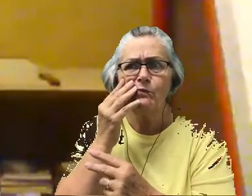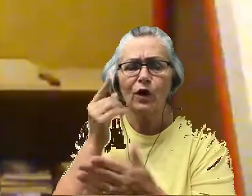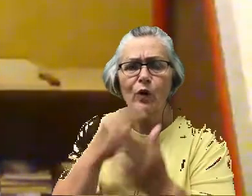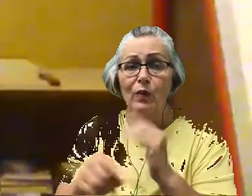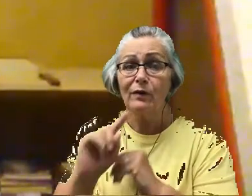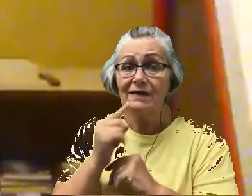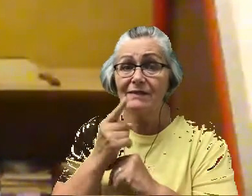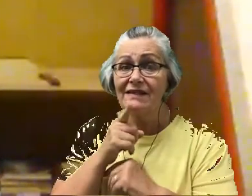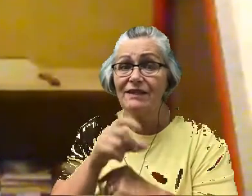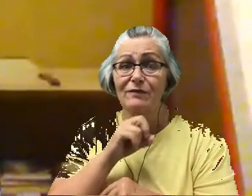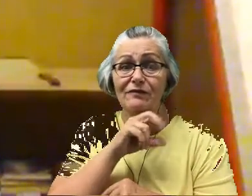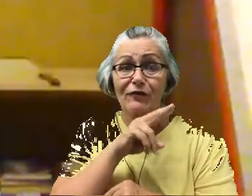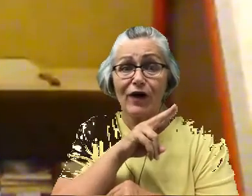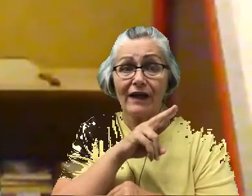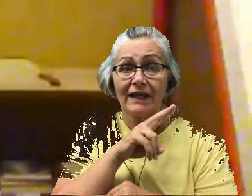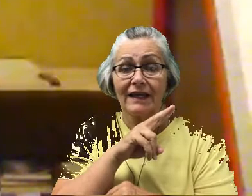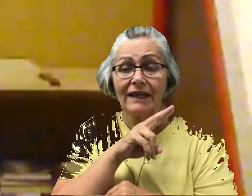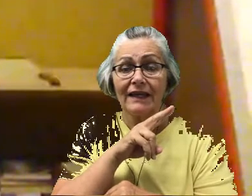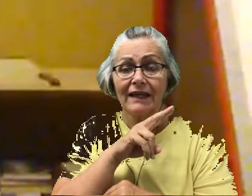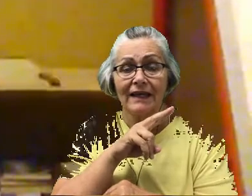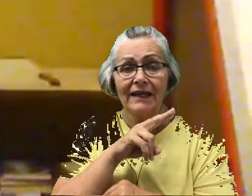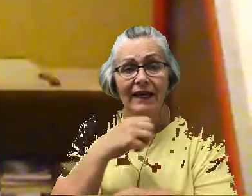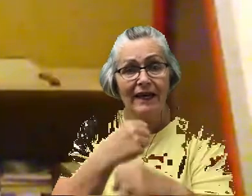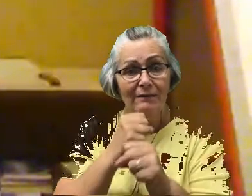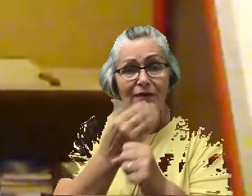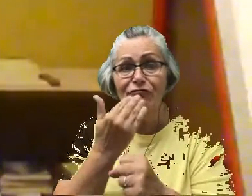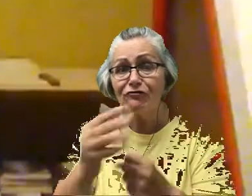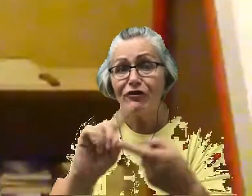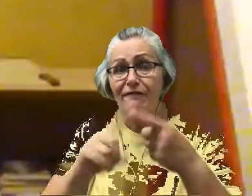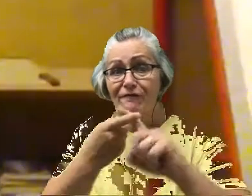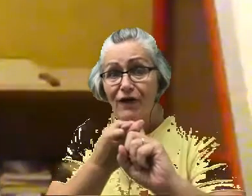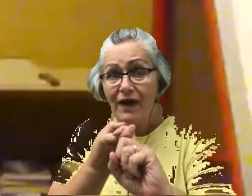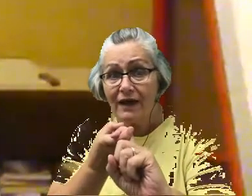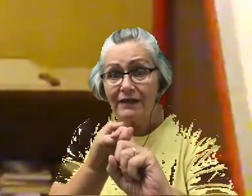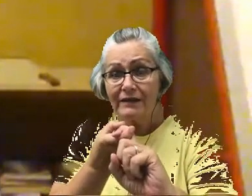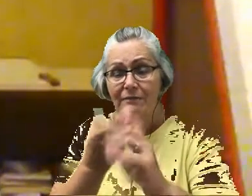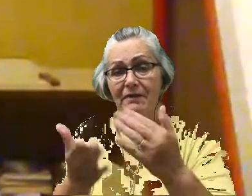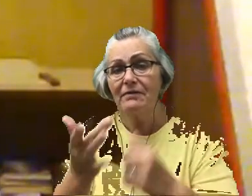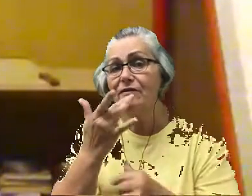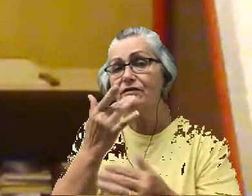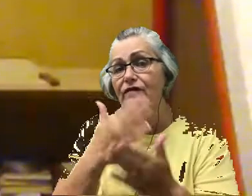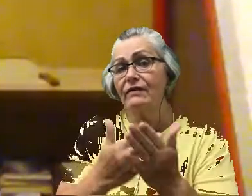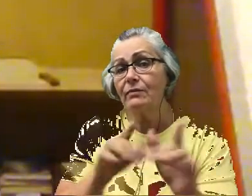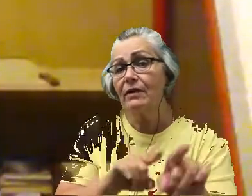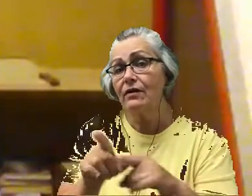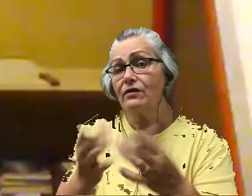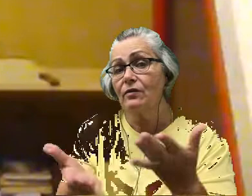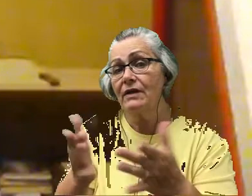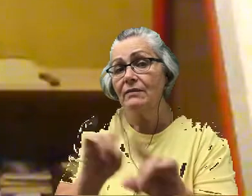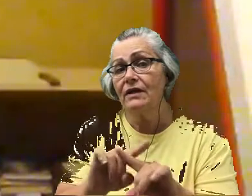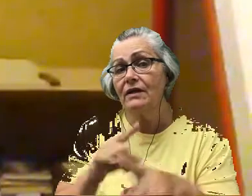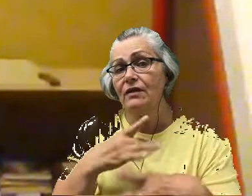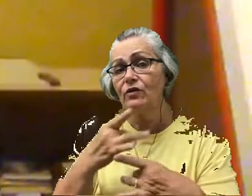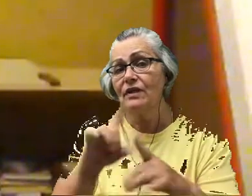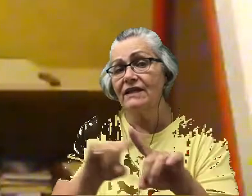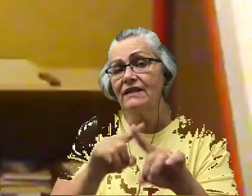was Froggy and that he ended up making a really good friend. So maybe that was your favorite part too, or maybe you liked a different part.